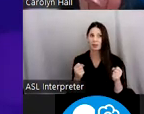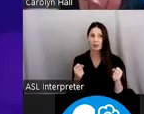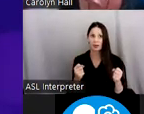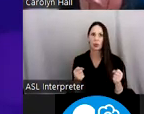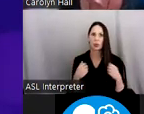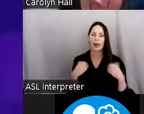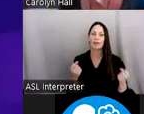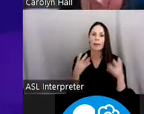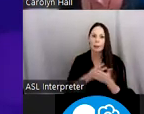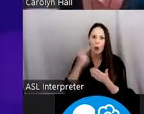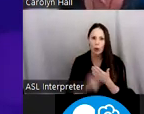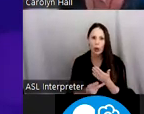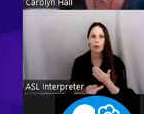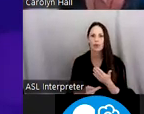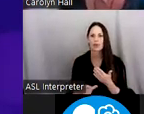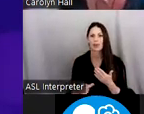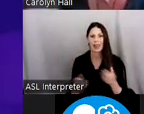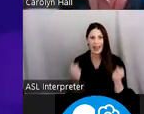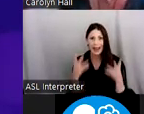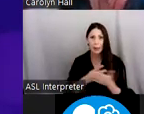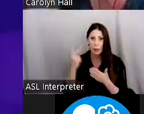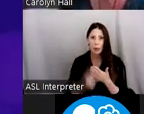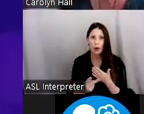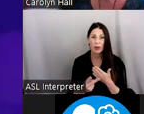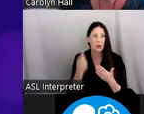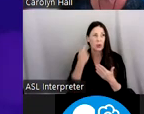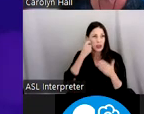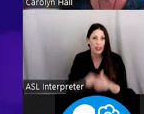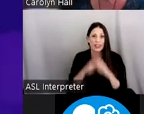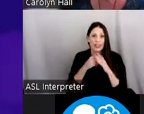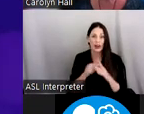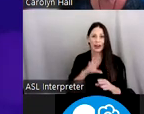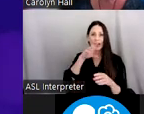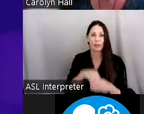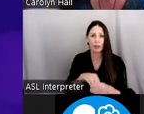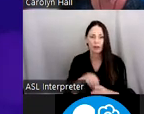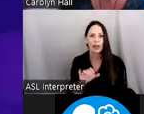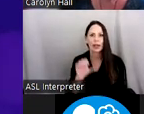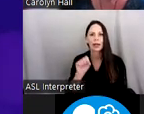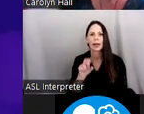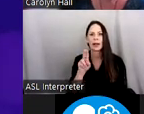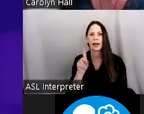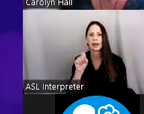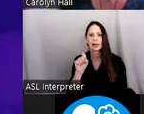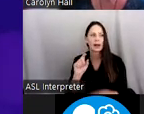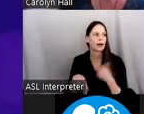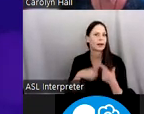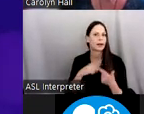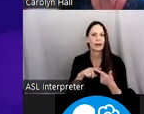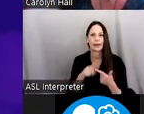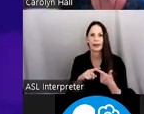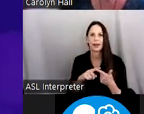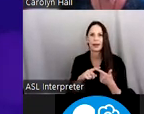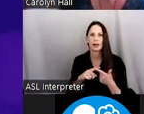how many of the programs that we're just starting to get involved with, such as SUDS and more involved in